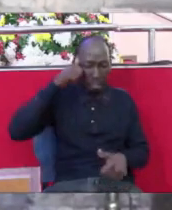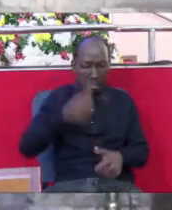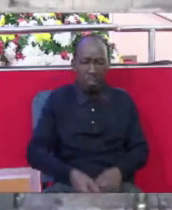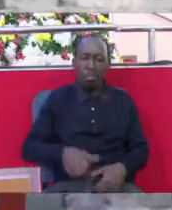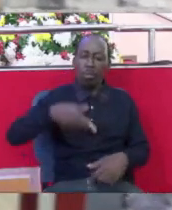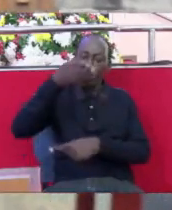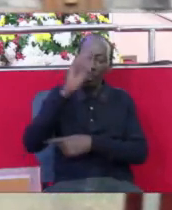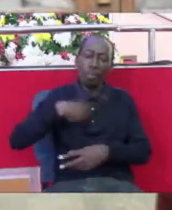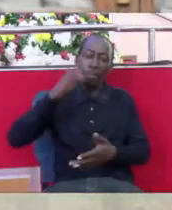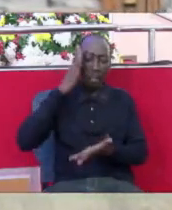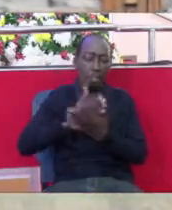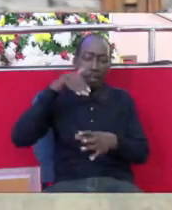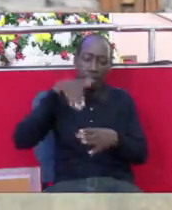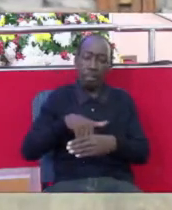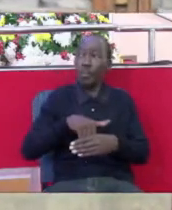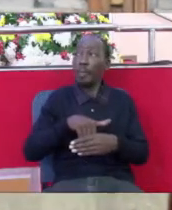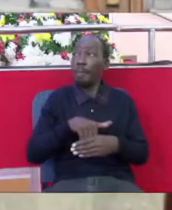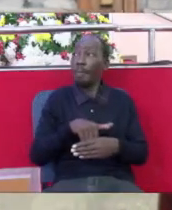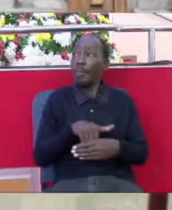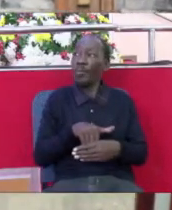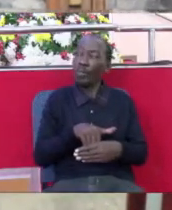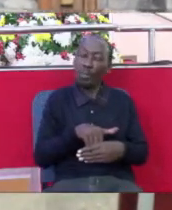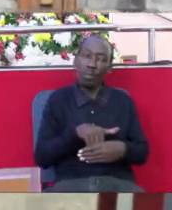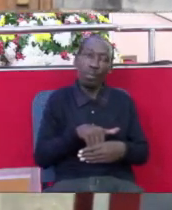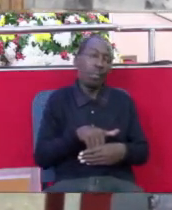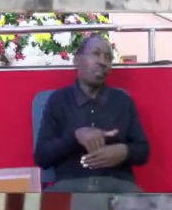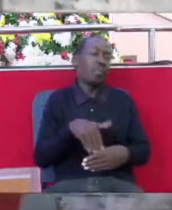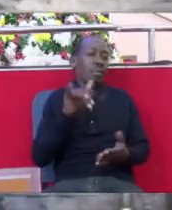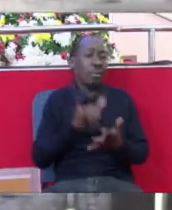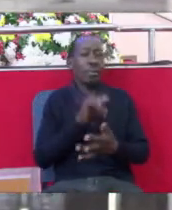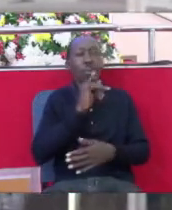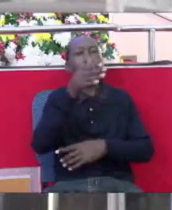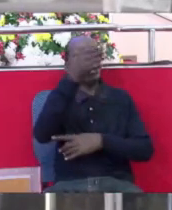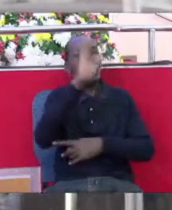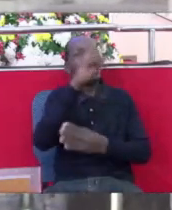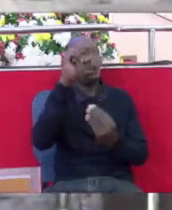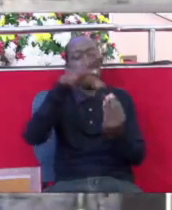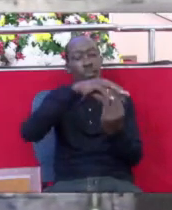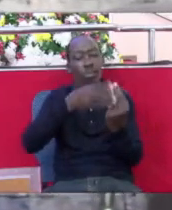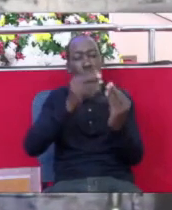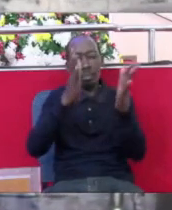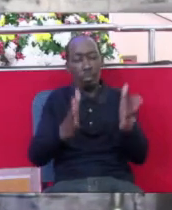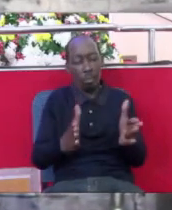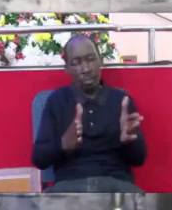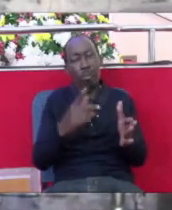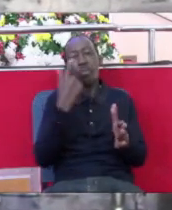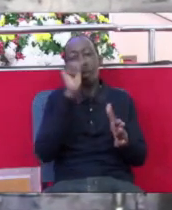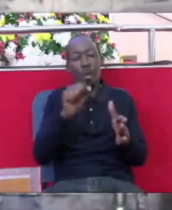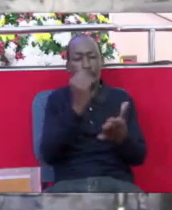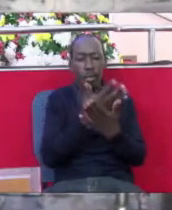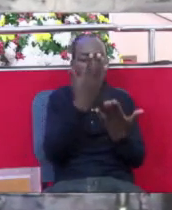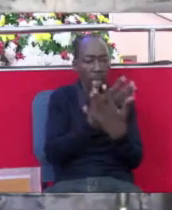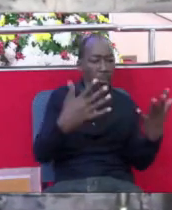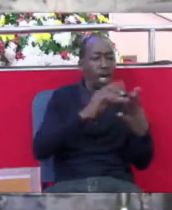that we believe in, that is God the creator, who can make something out